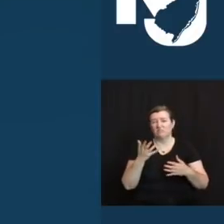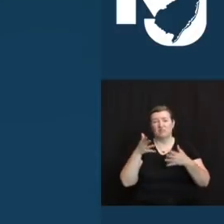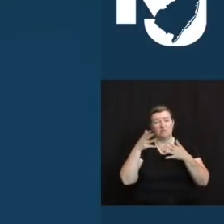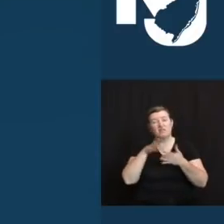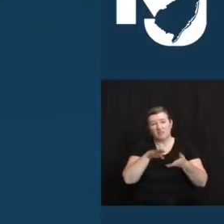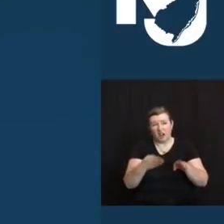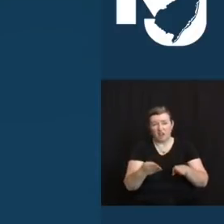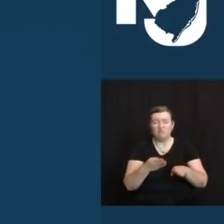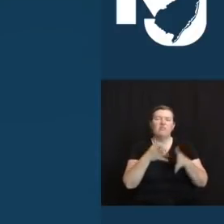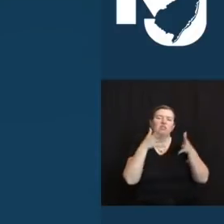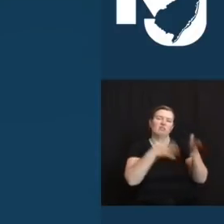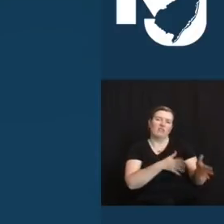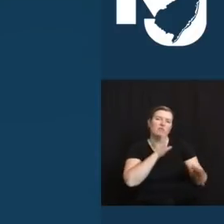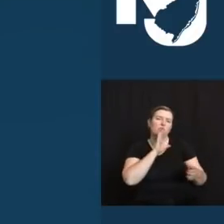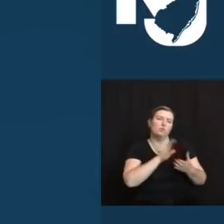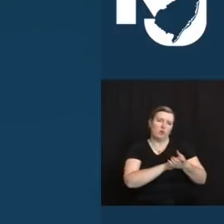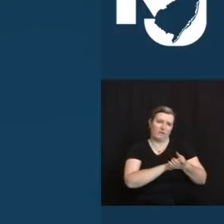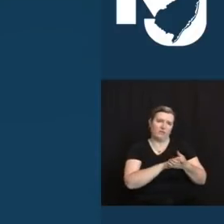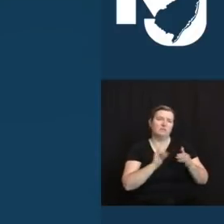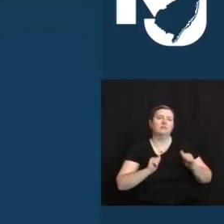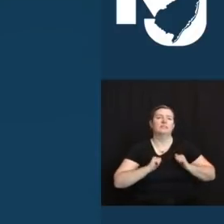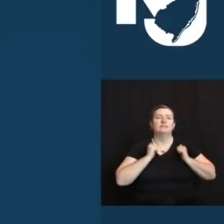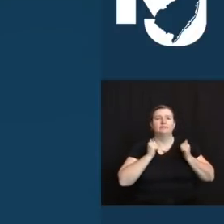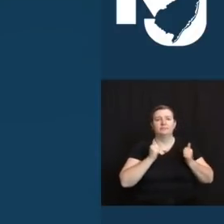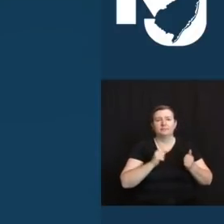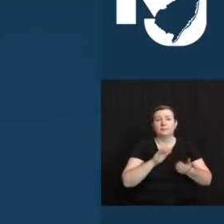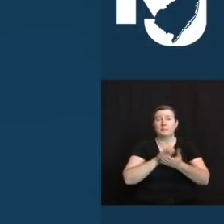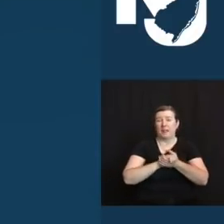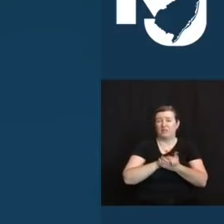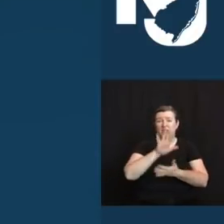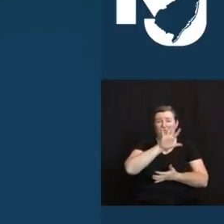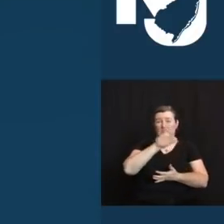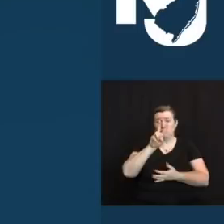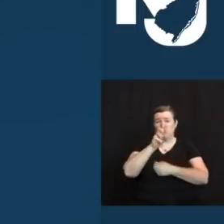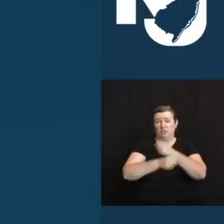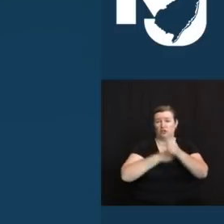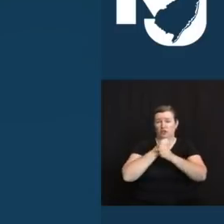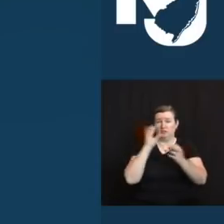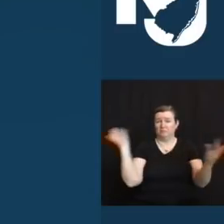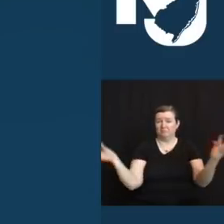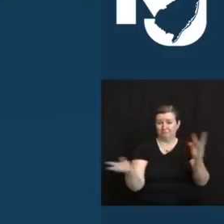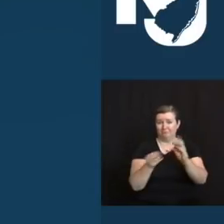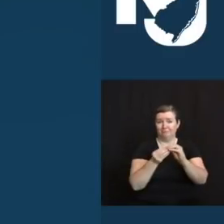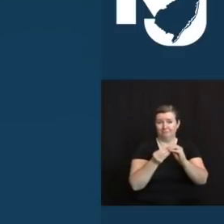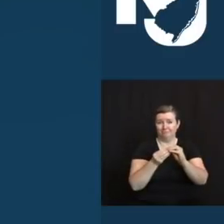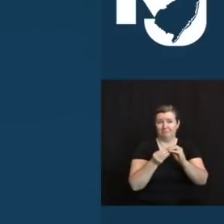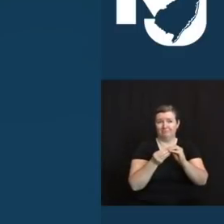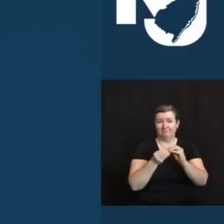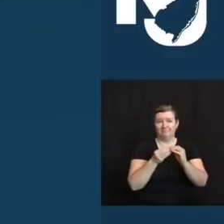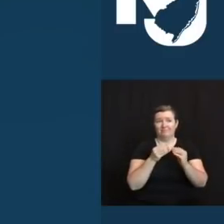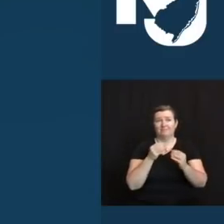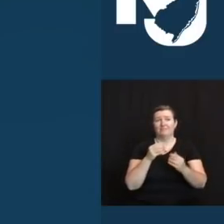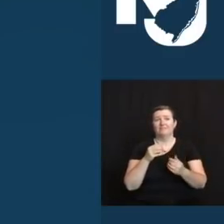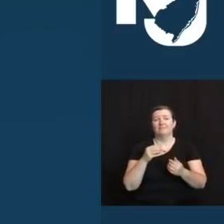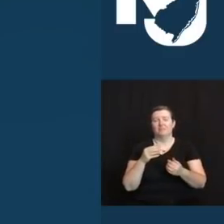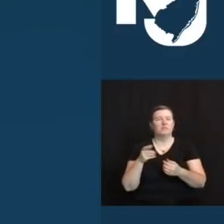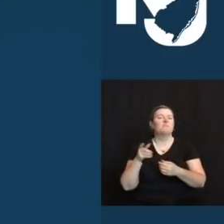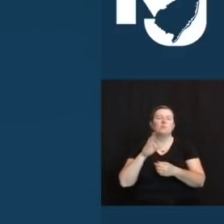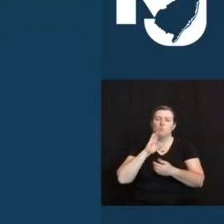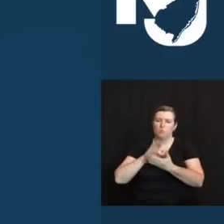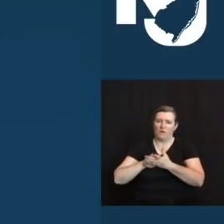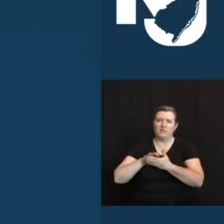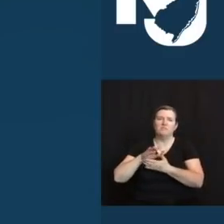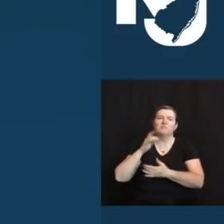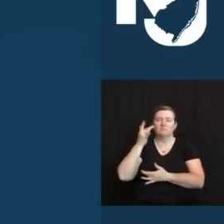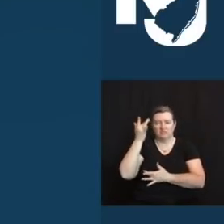years, Marlene. And by the way, Marlene was struck hard by COVID-19. She spent a long time in the intensive care unit, and